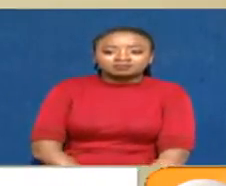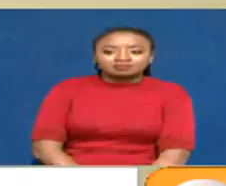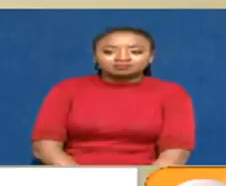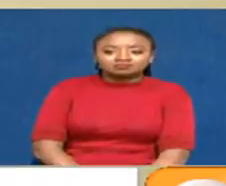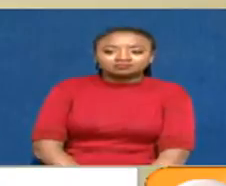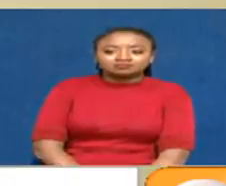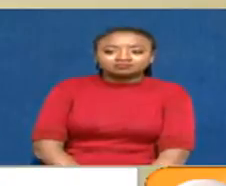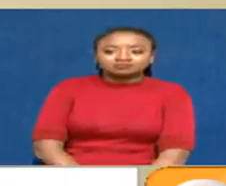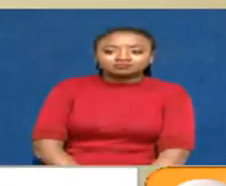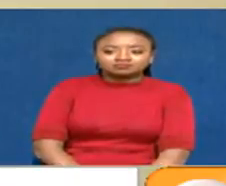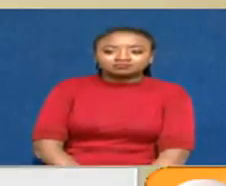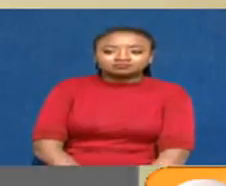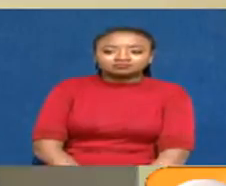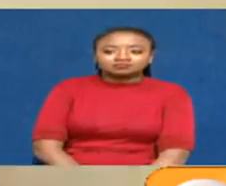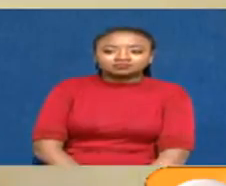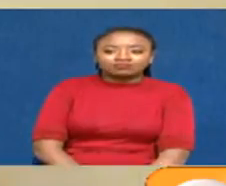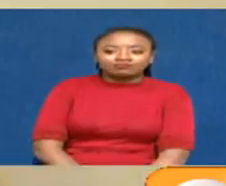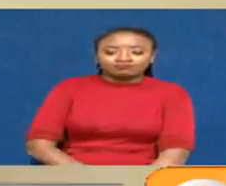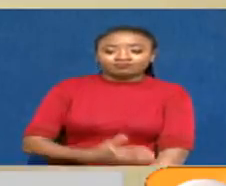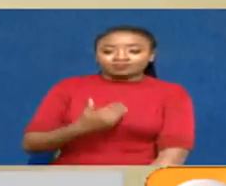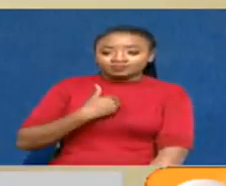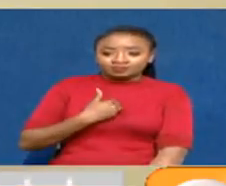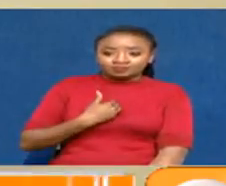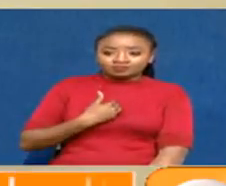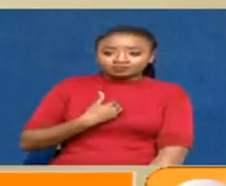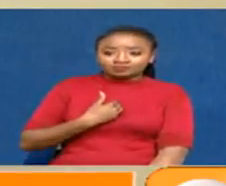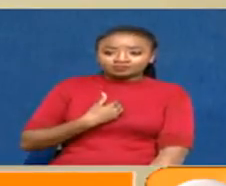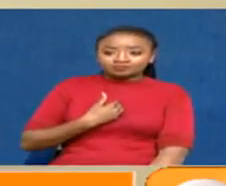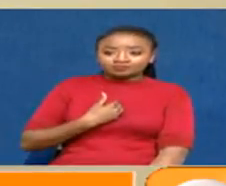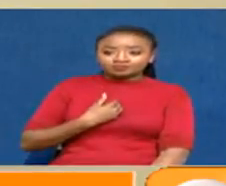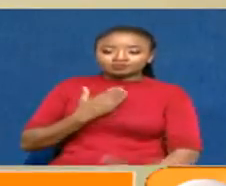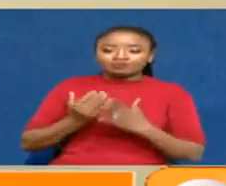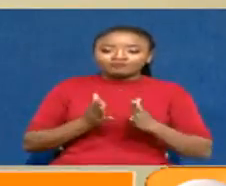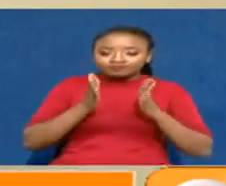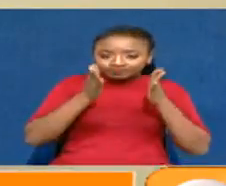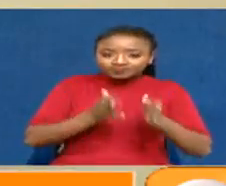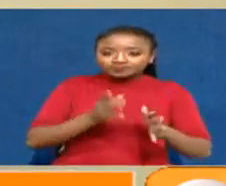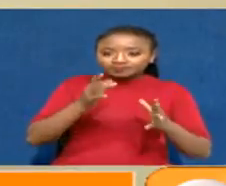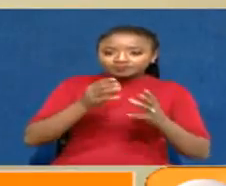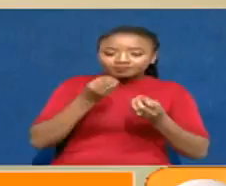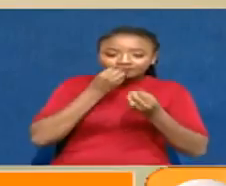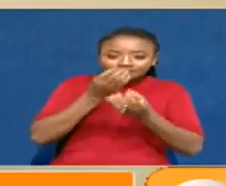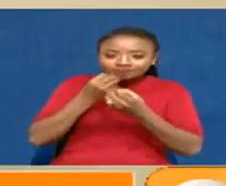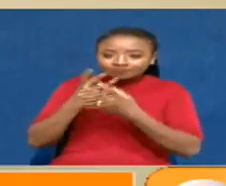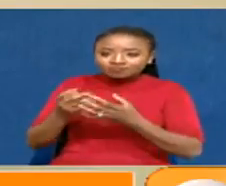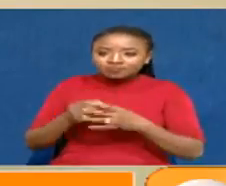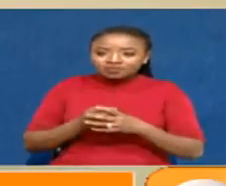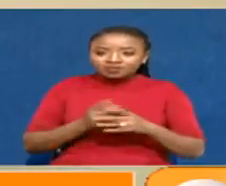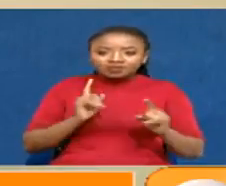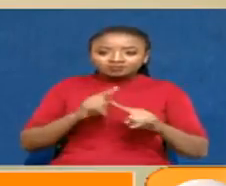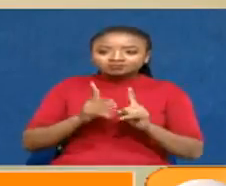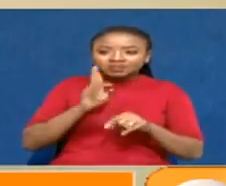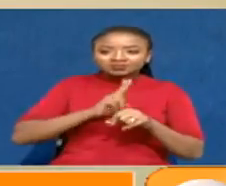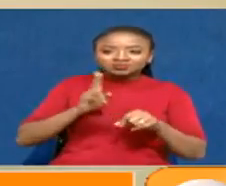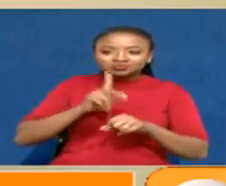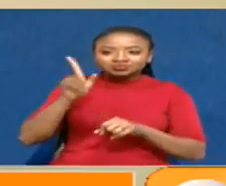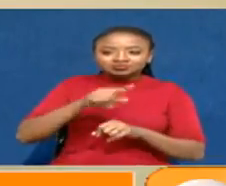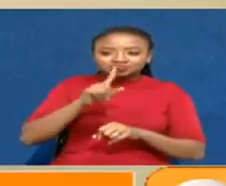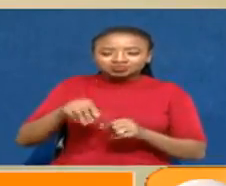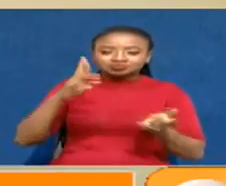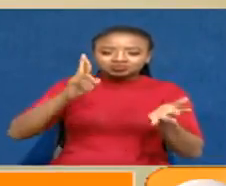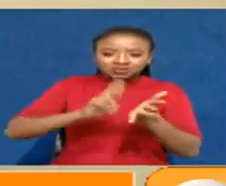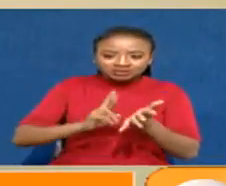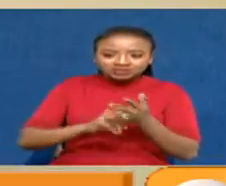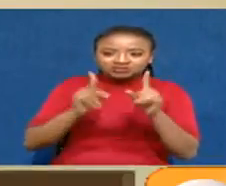forms of identity theft, where perhaps this individual's details have been incorrectly used to